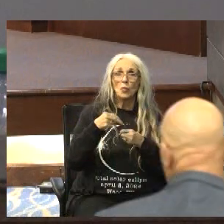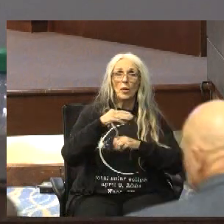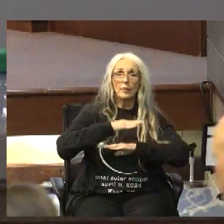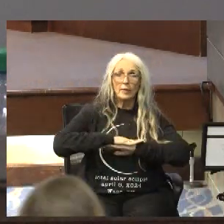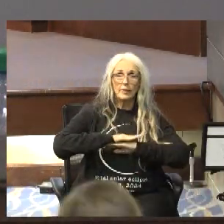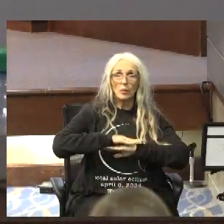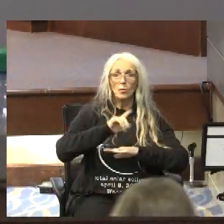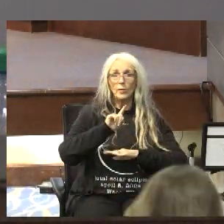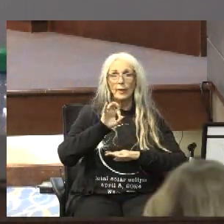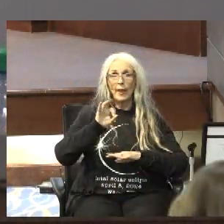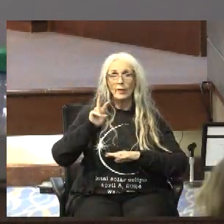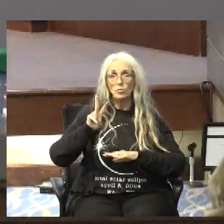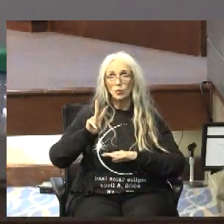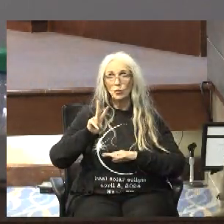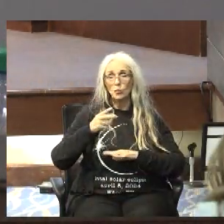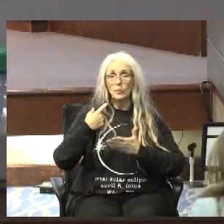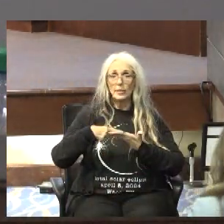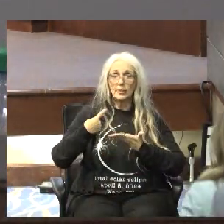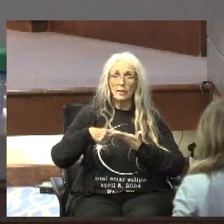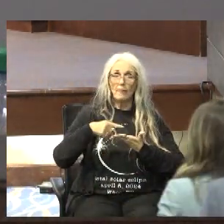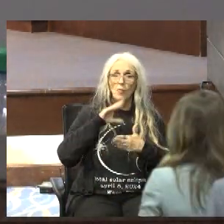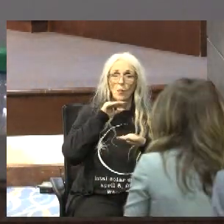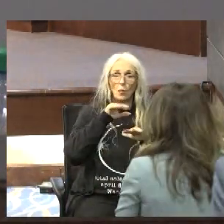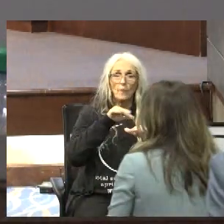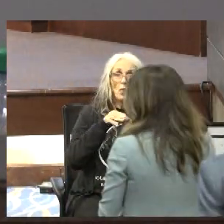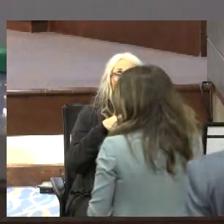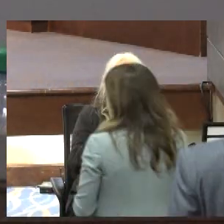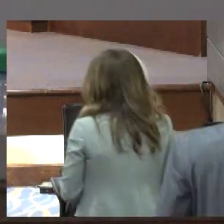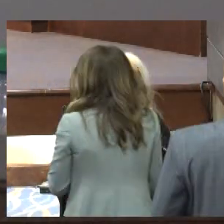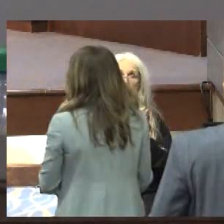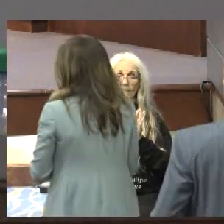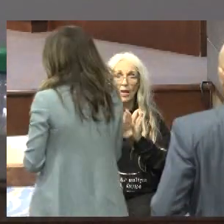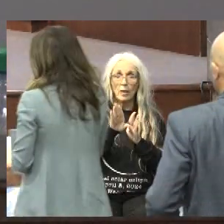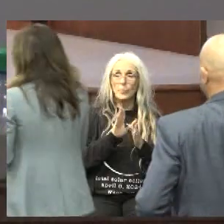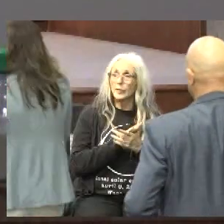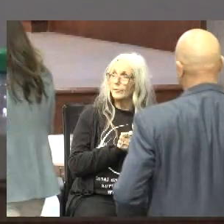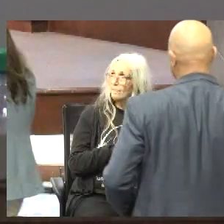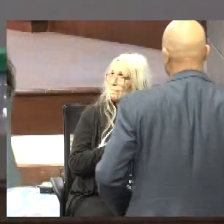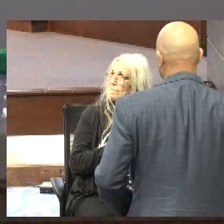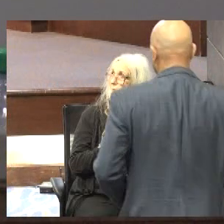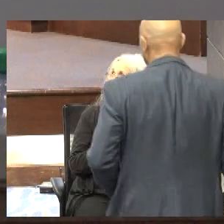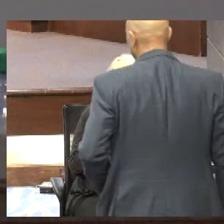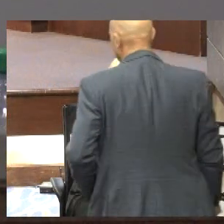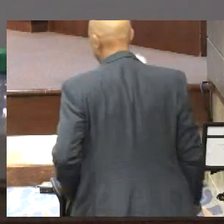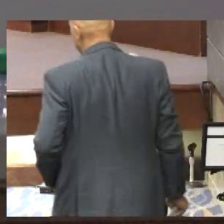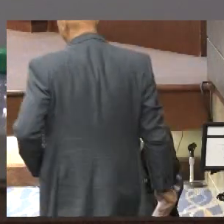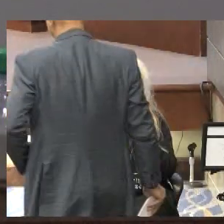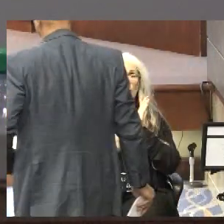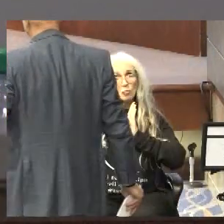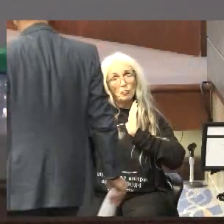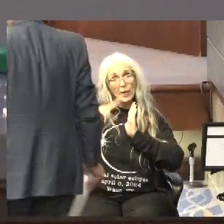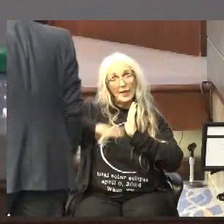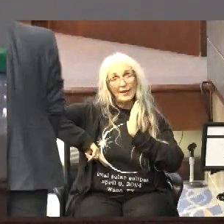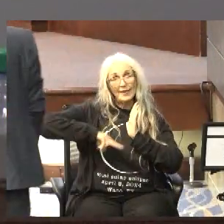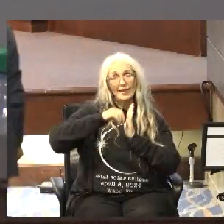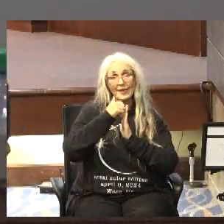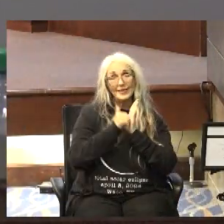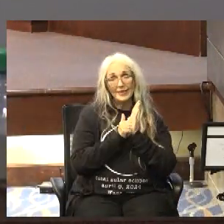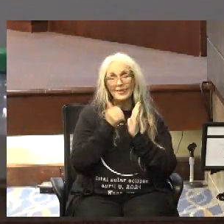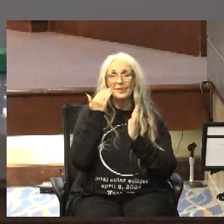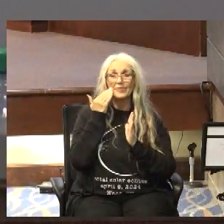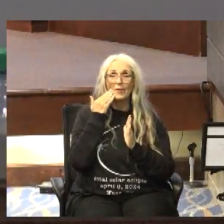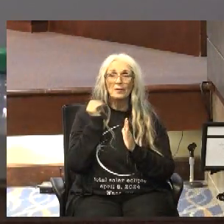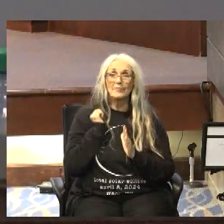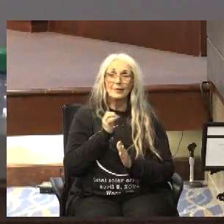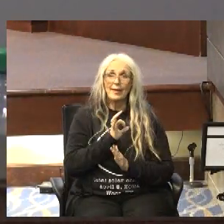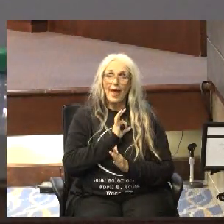session 192. It's a discussion of the proposed Riverway development, which if you're a keen reader of the agenda, you'll note that staff